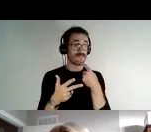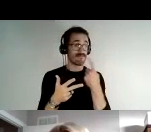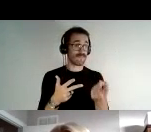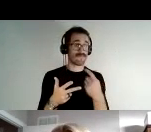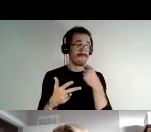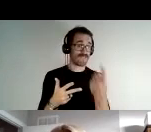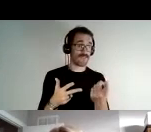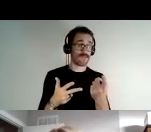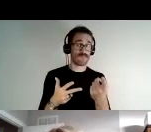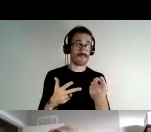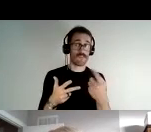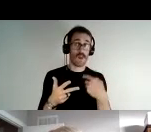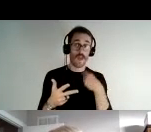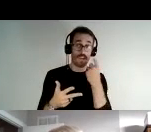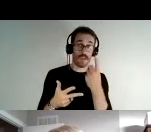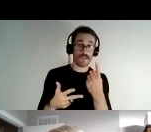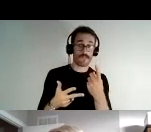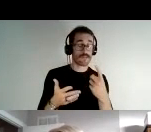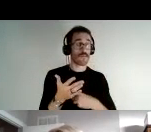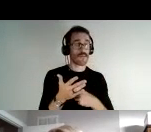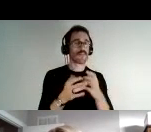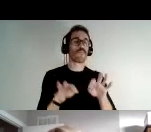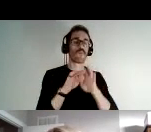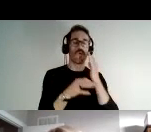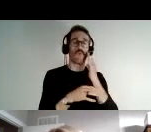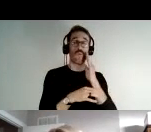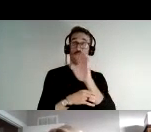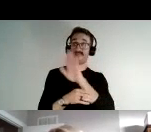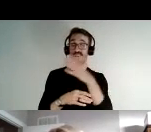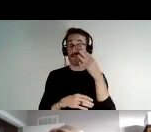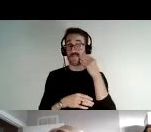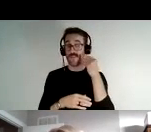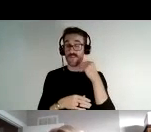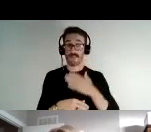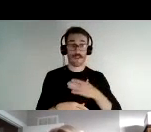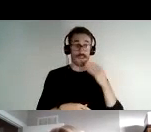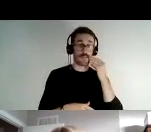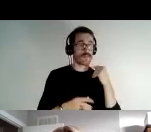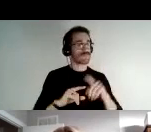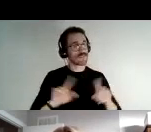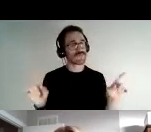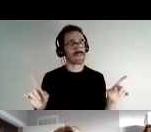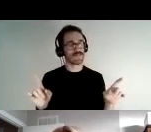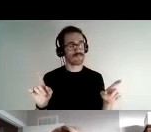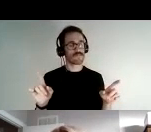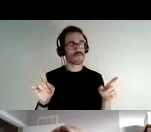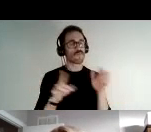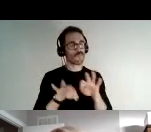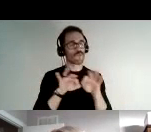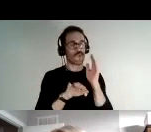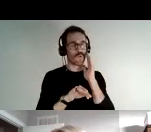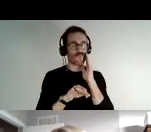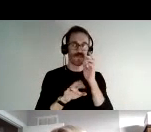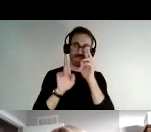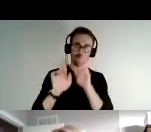I understand, but sometimes you can't really understand what someone is going through unless, you're in that same journey. So it's more just to sort of